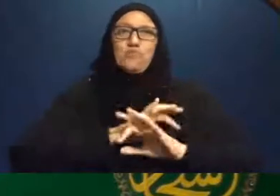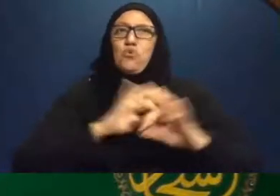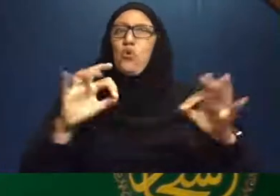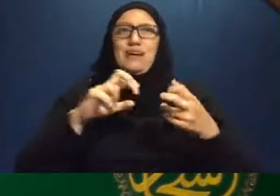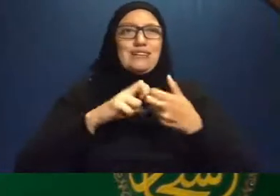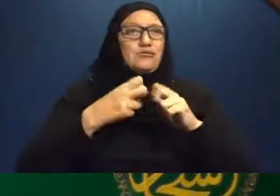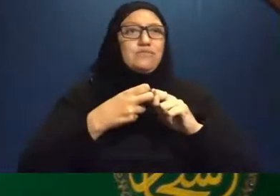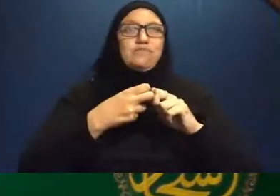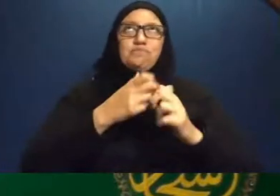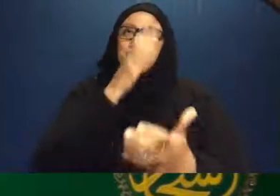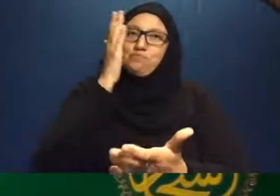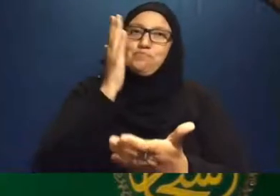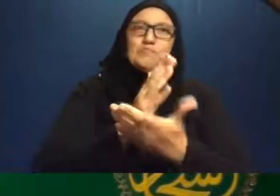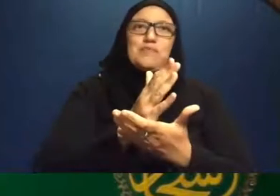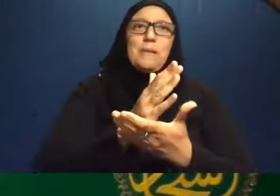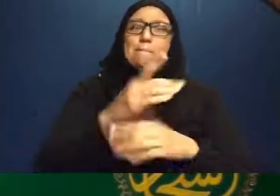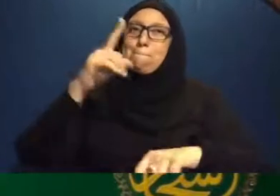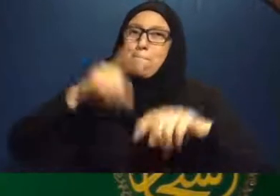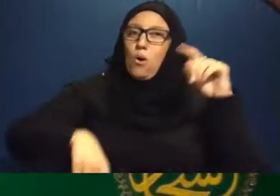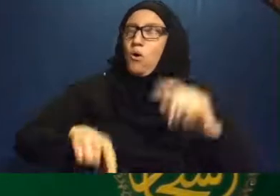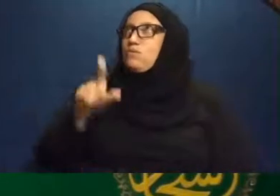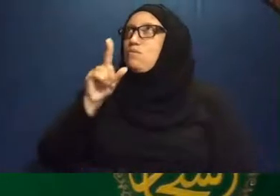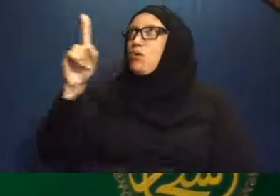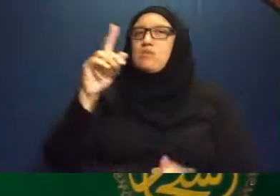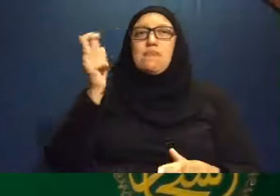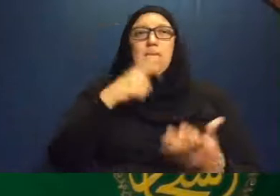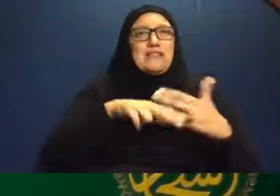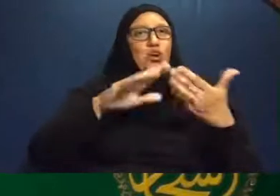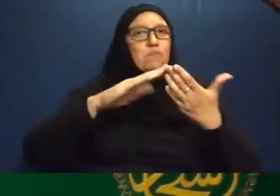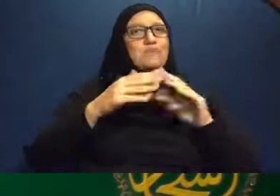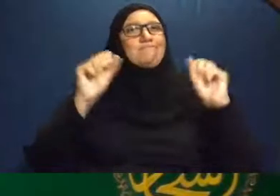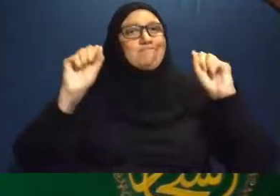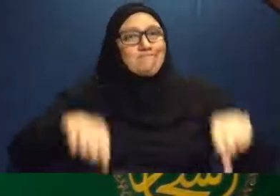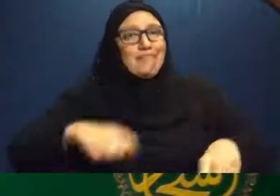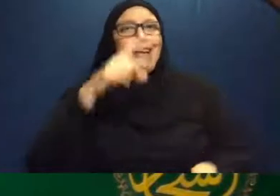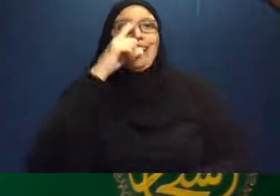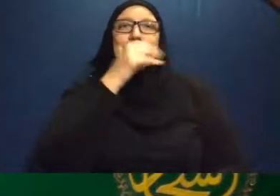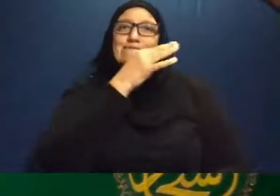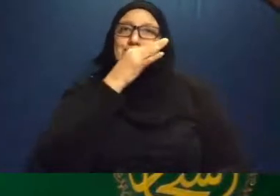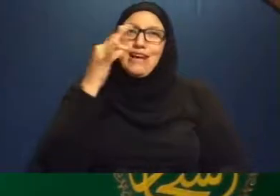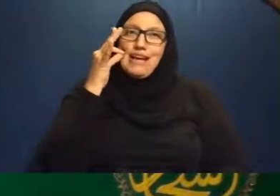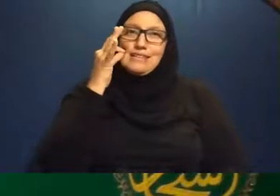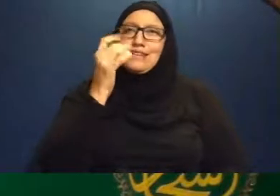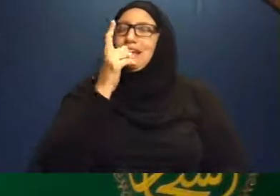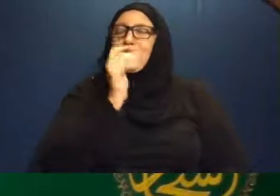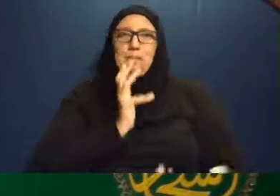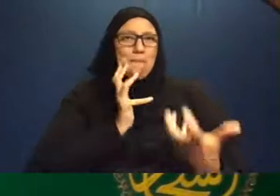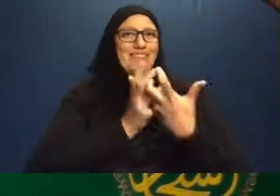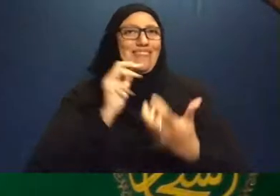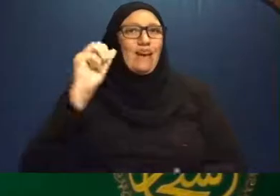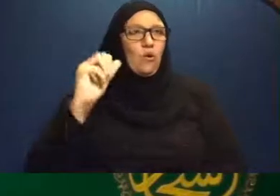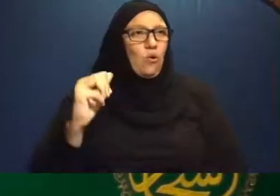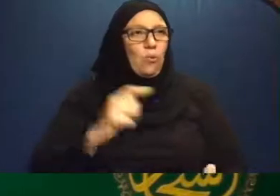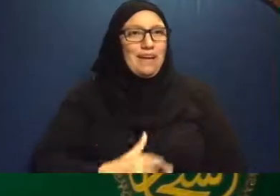alhamdulillah, absolute majority of members of the community have been able to fast, meet their obligations, enjoy